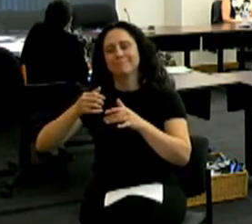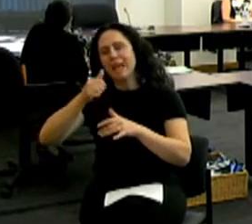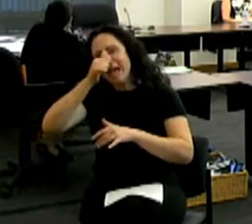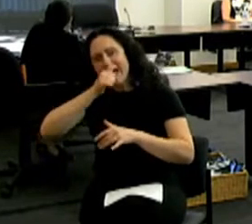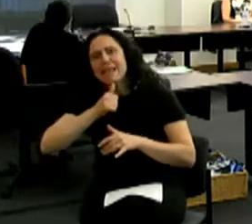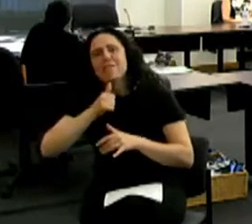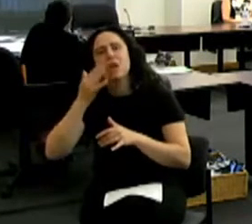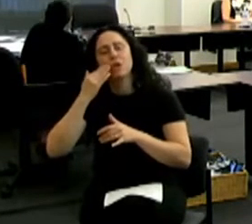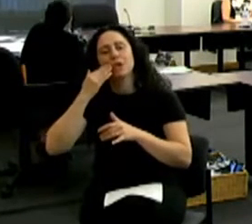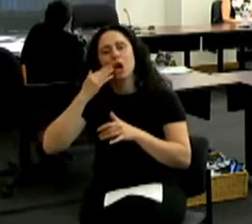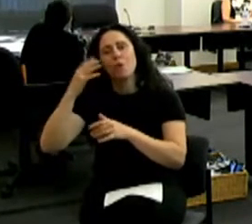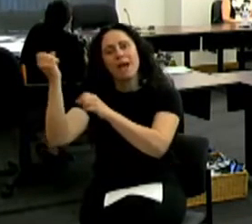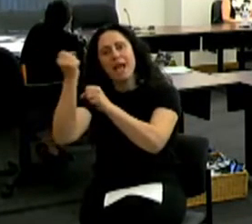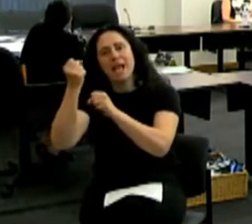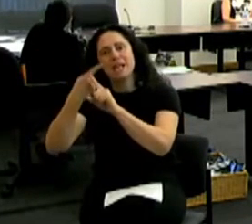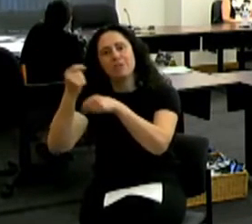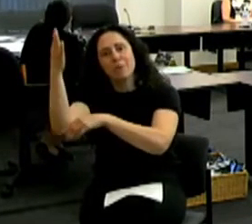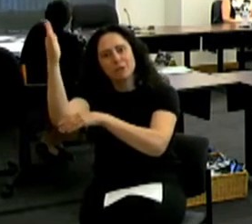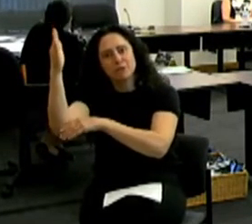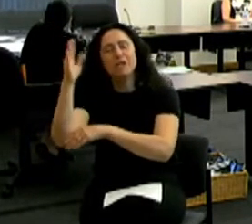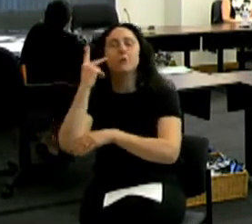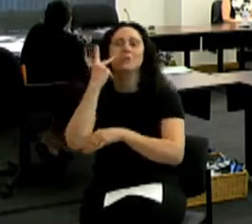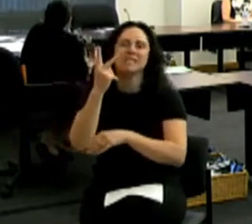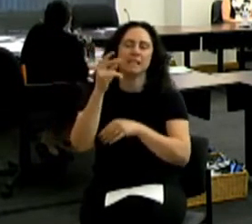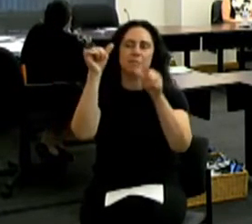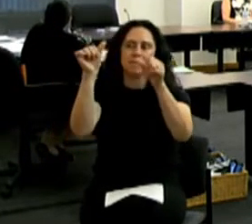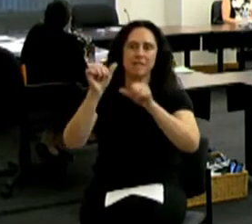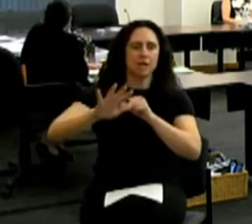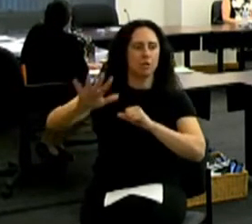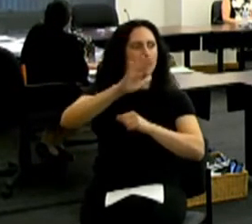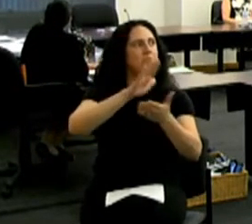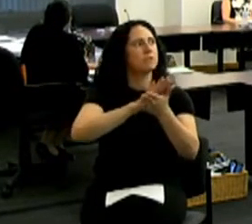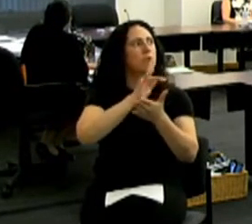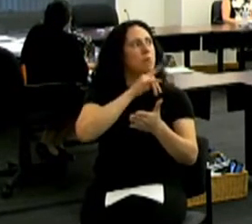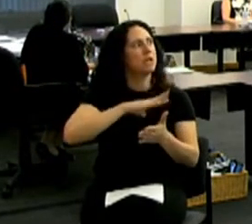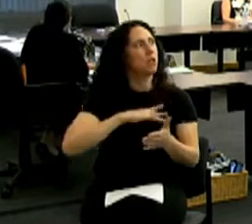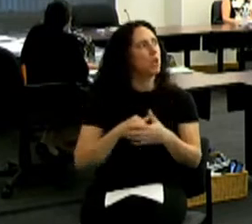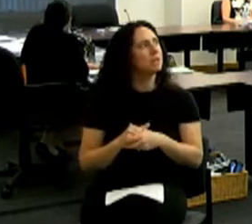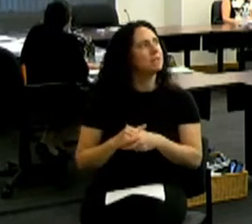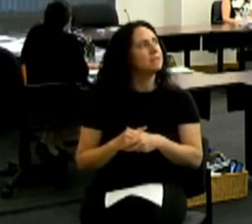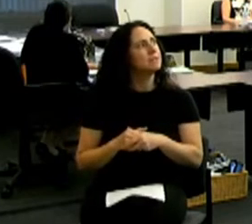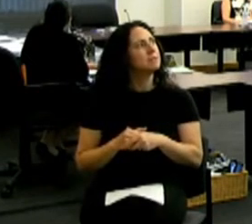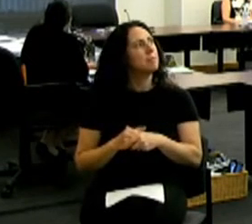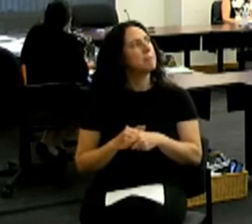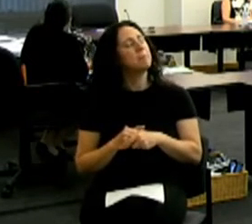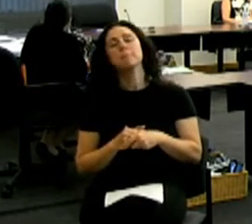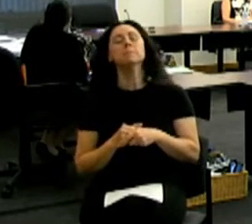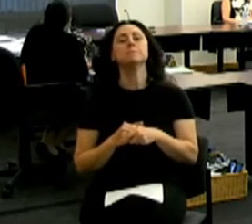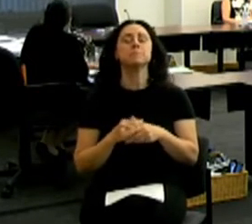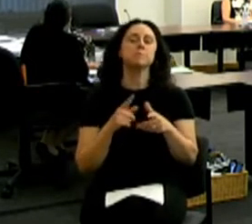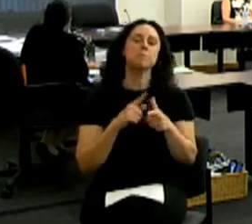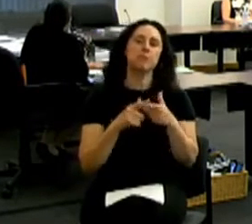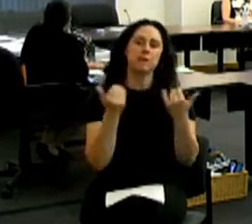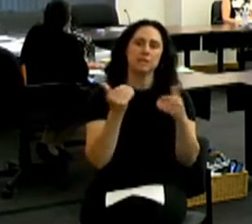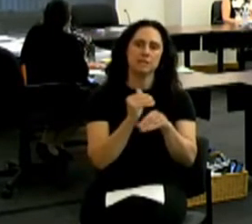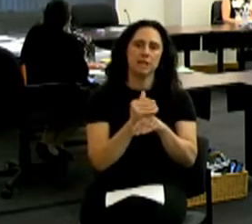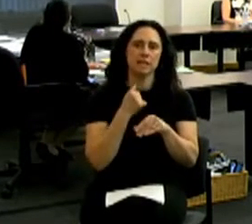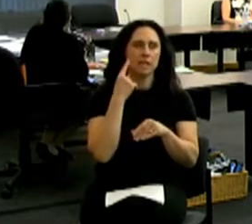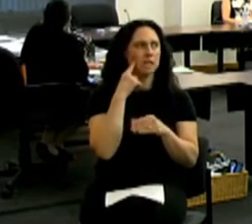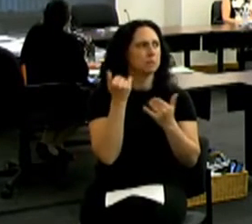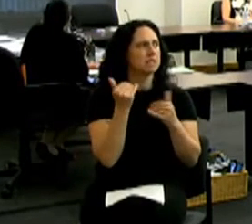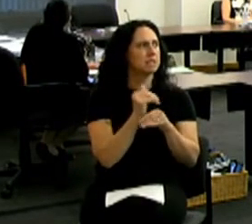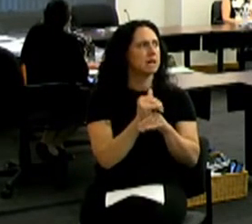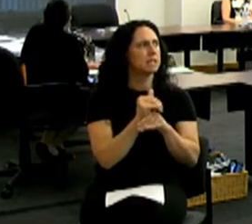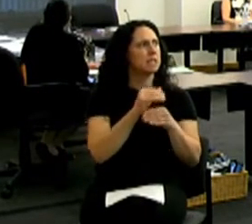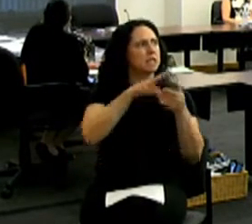And I think the project turned out. You'll see them dotted around the school. They're pretty cool. And then tonight, I think it was